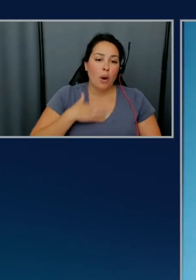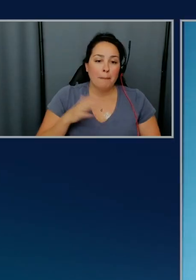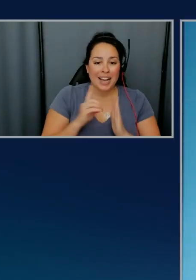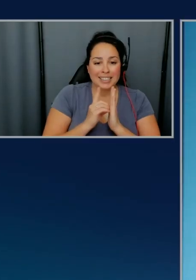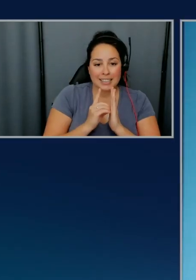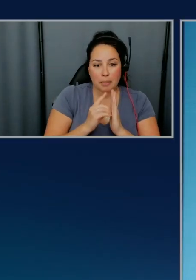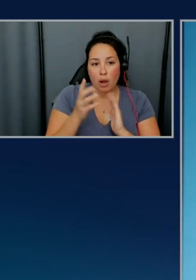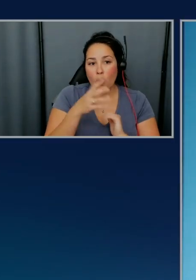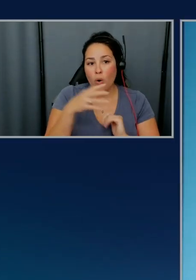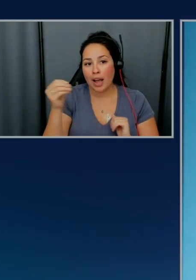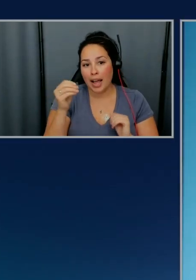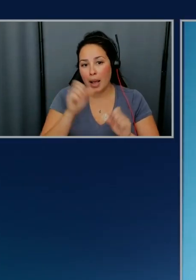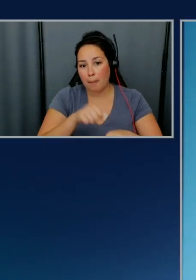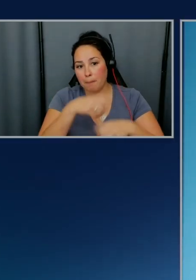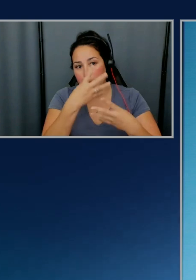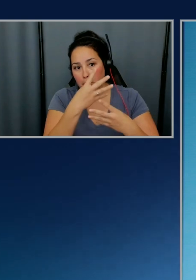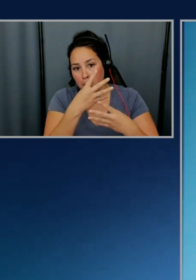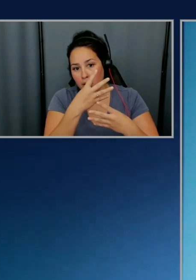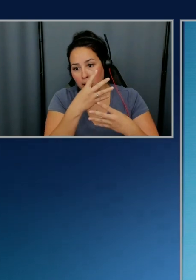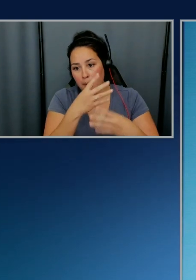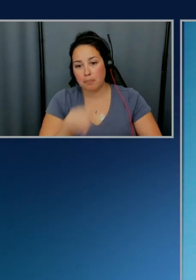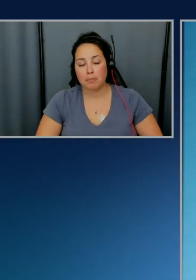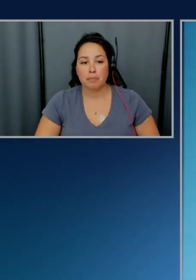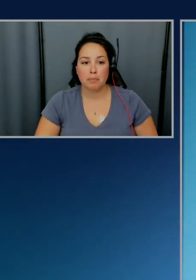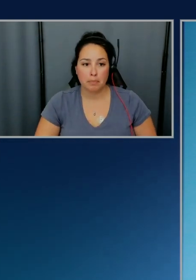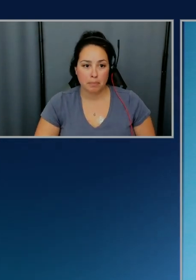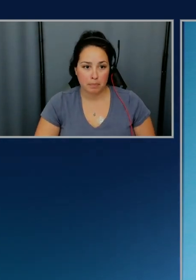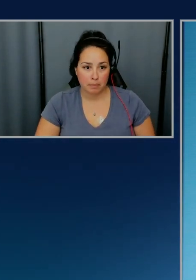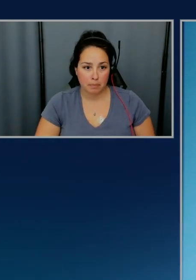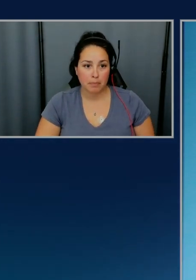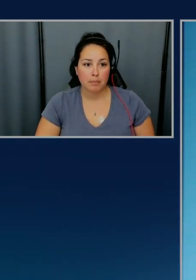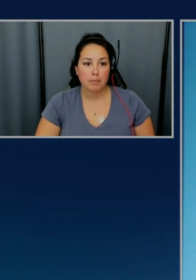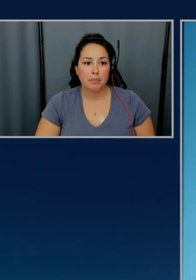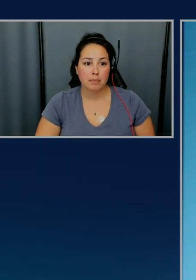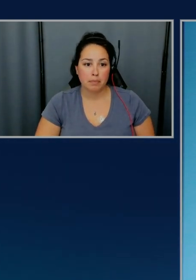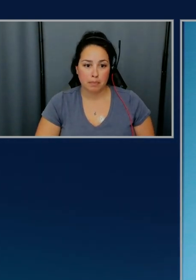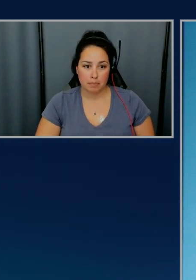and pull up the console real quick.